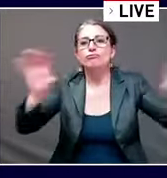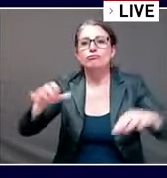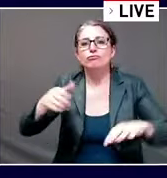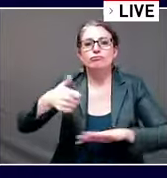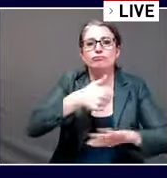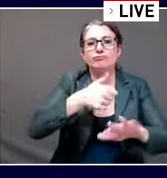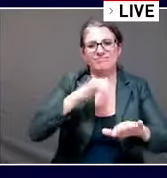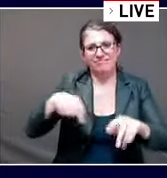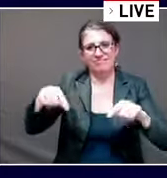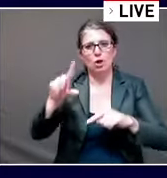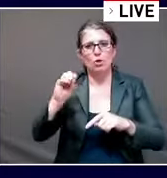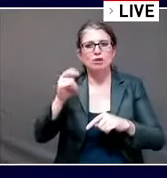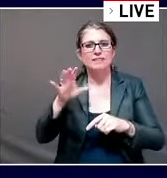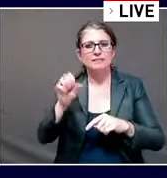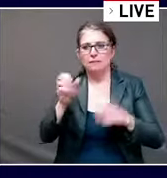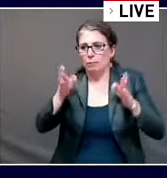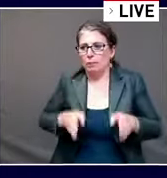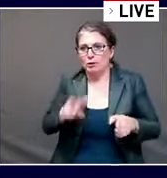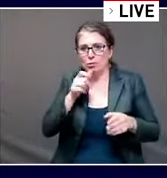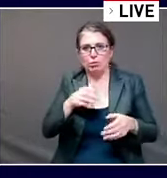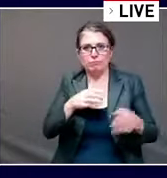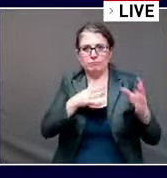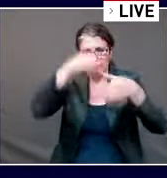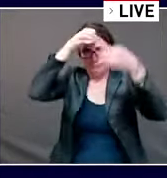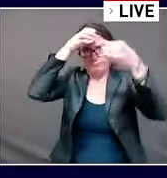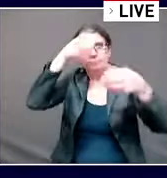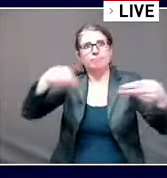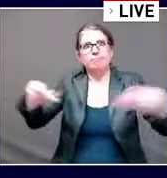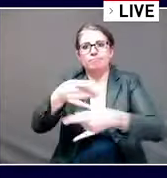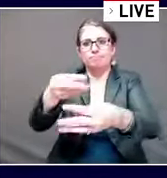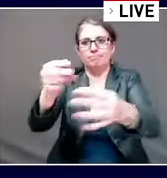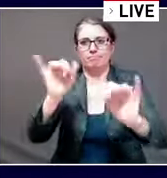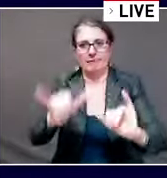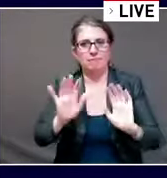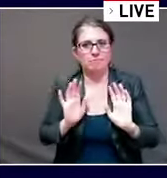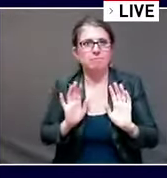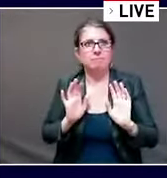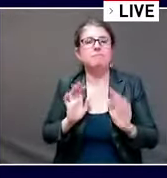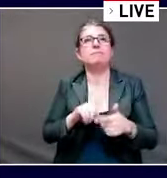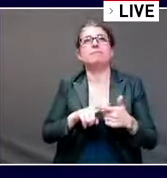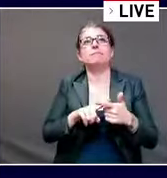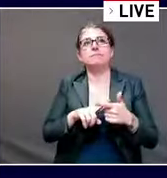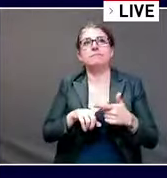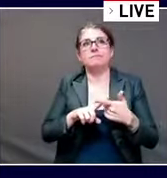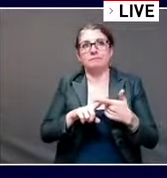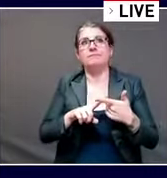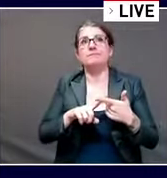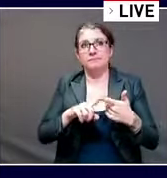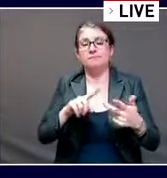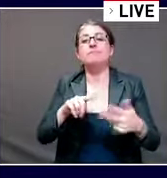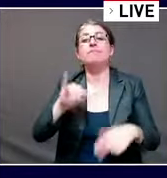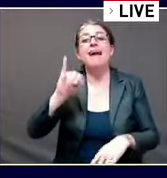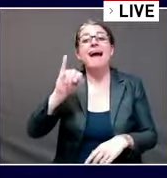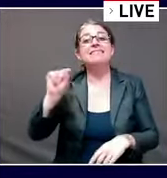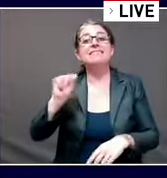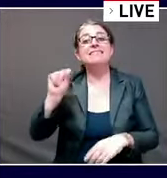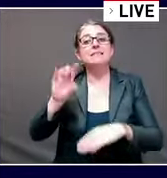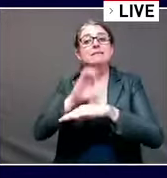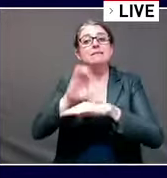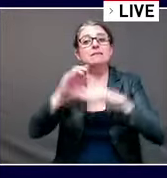important. We also need to have a great IT system so we know where the vaccine is, who's getting it, and making sure we can remind